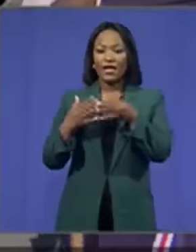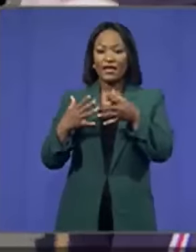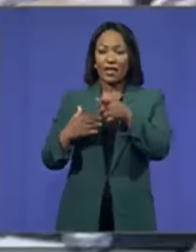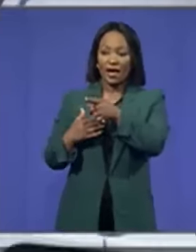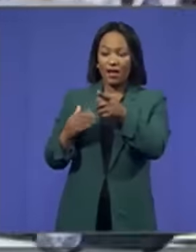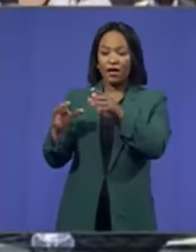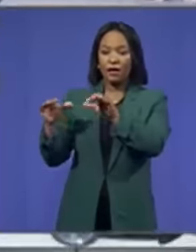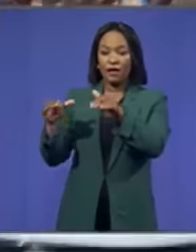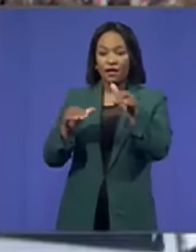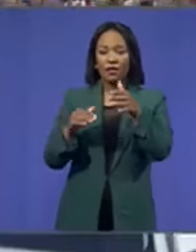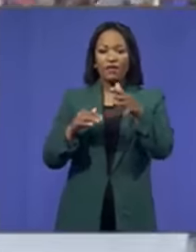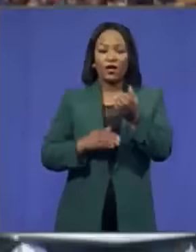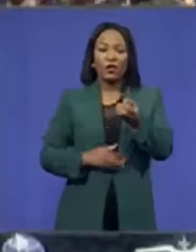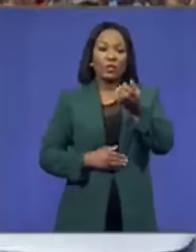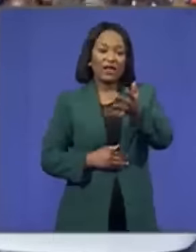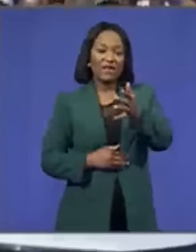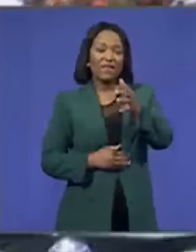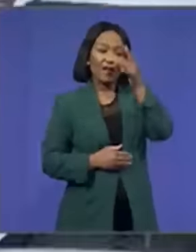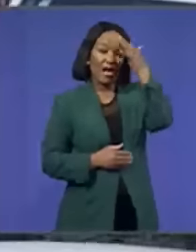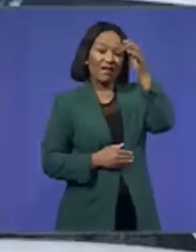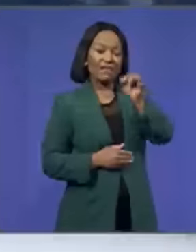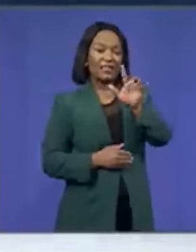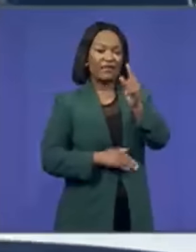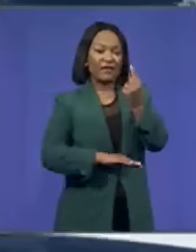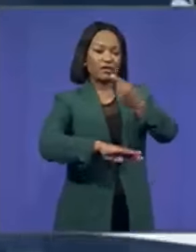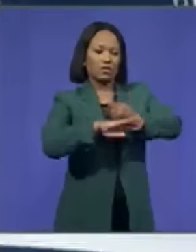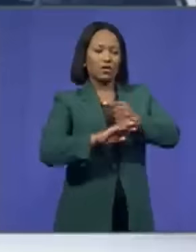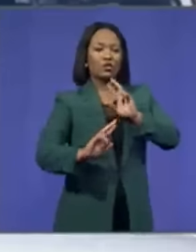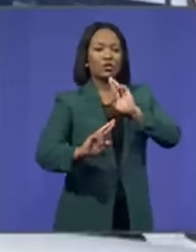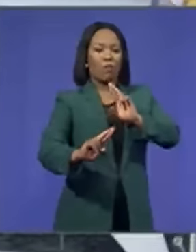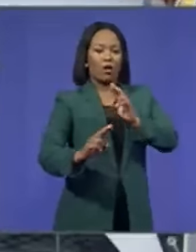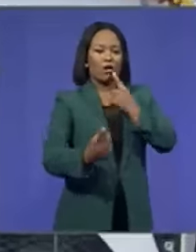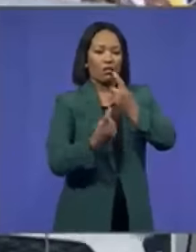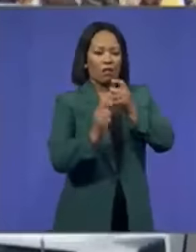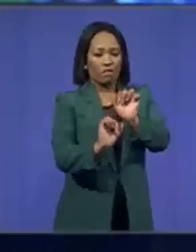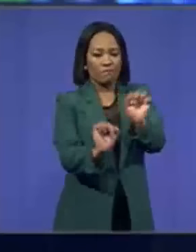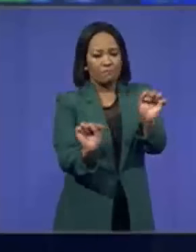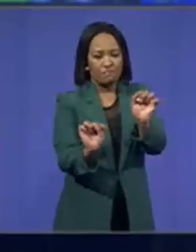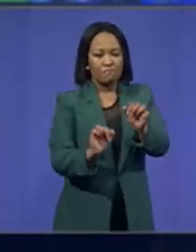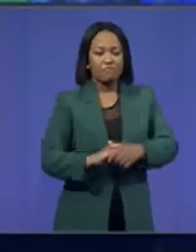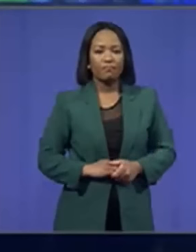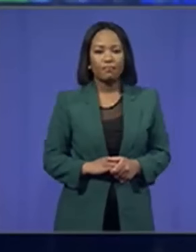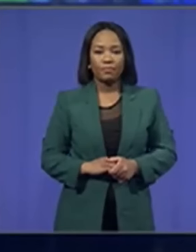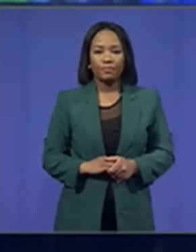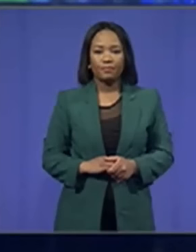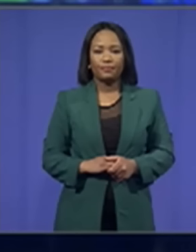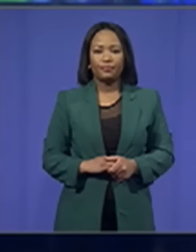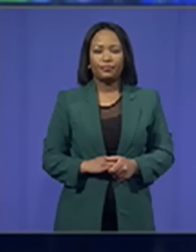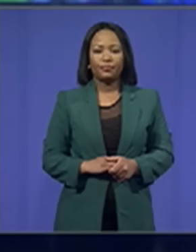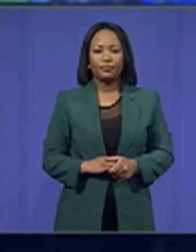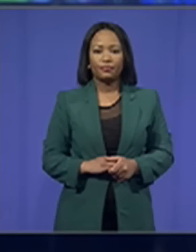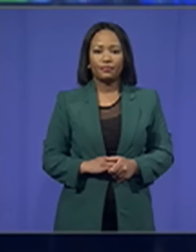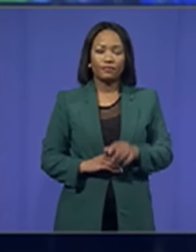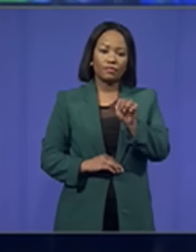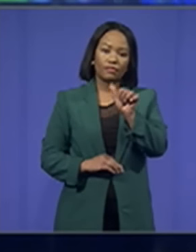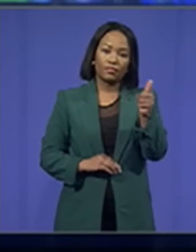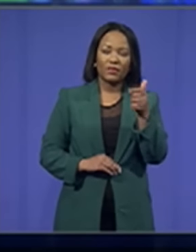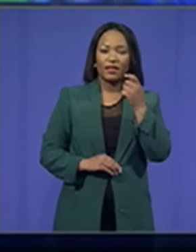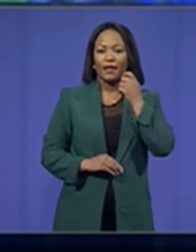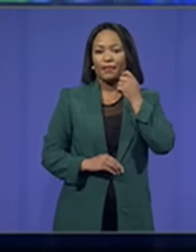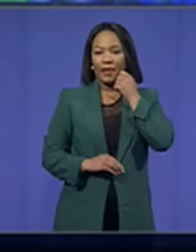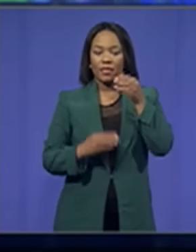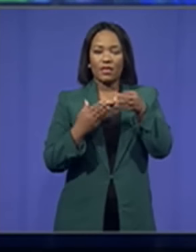ba file mmuso matsatsi a supileng hore o arabele dingongoreho tsa bona. ka o le leng monna wa moetapele a